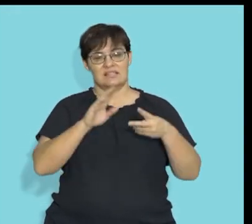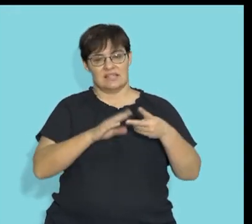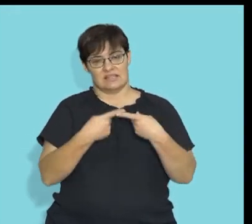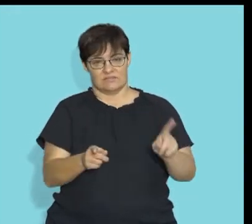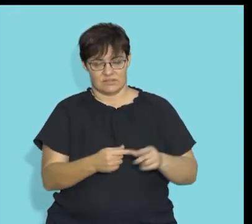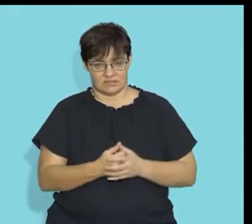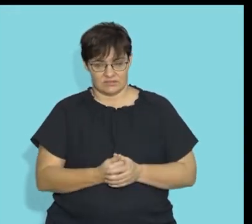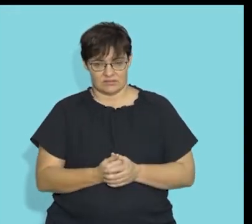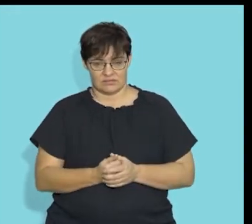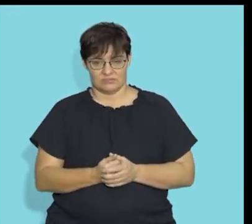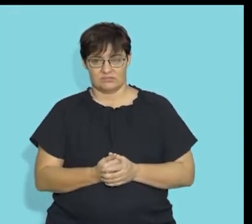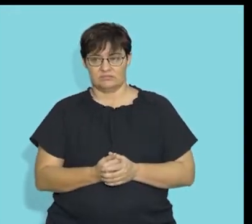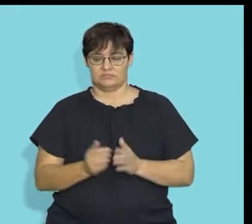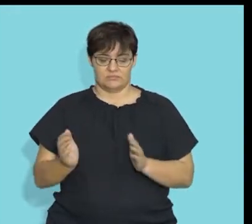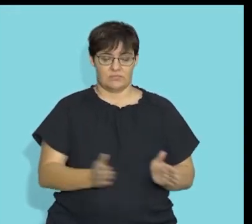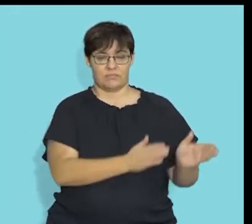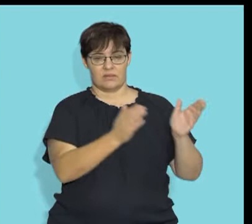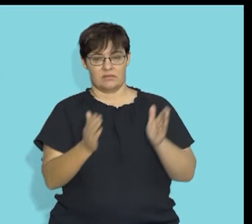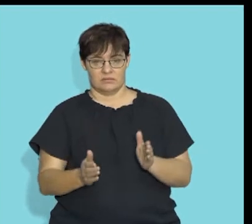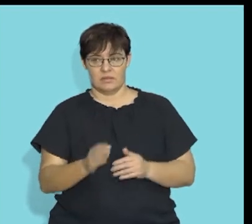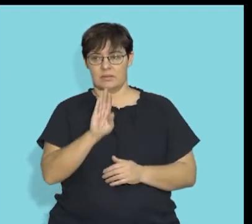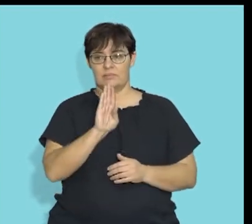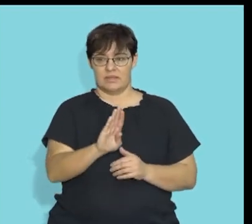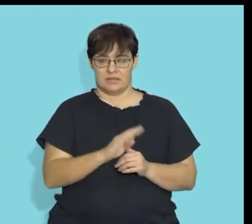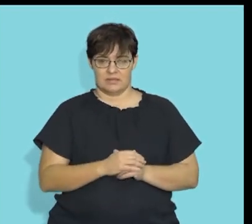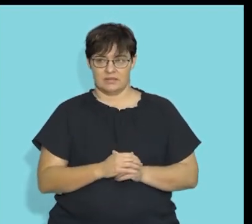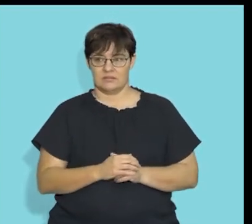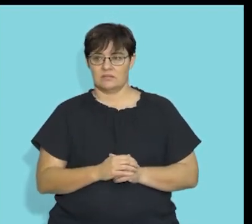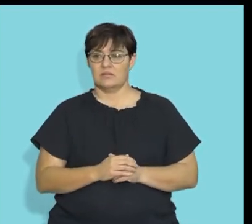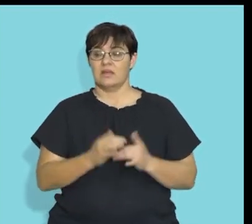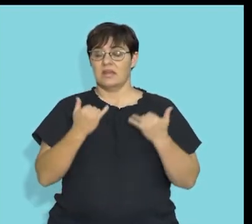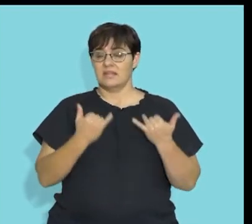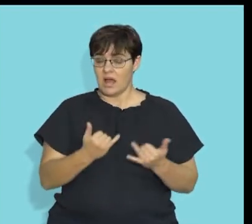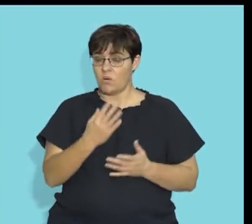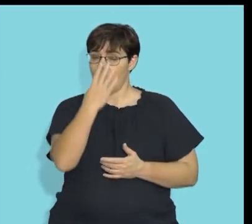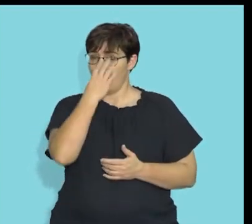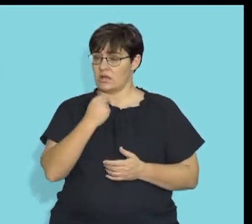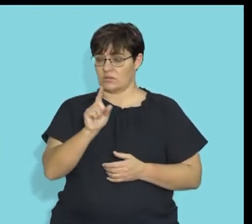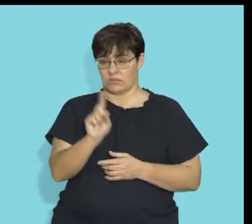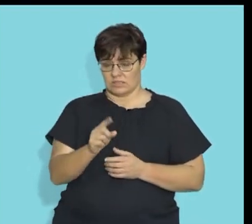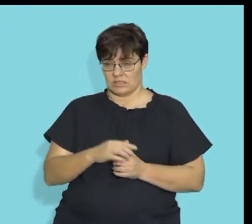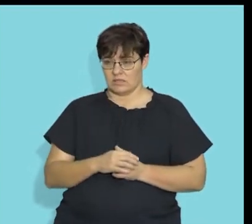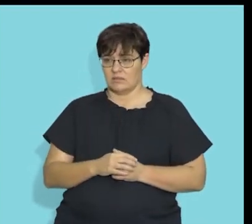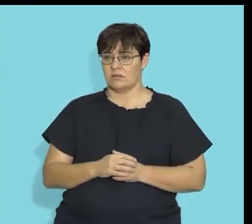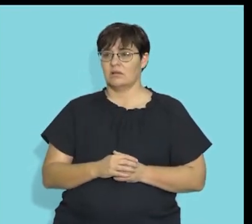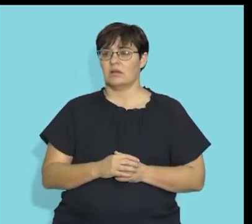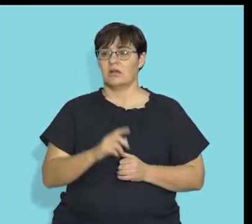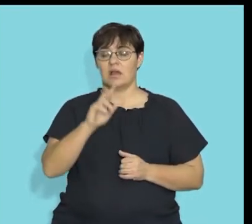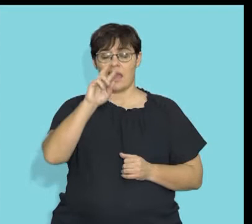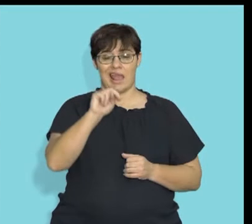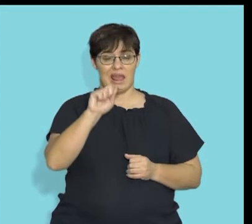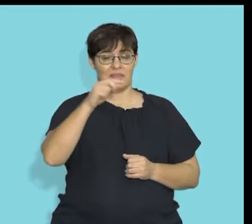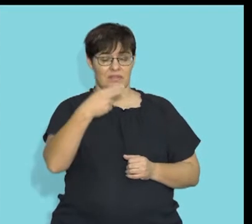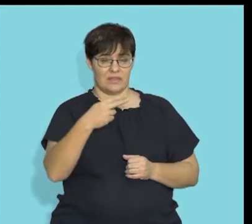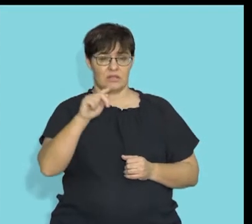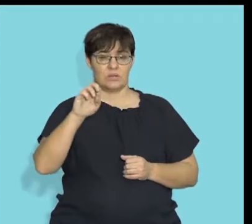second difference. Let's move on to B. We are now asked to determine the nth